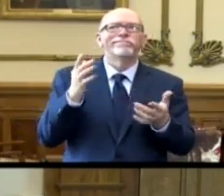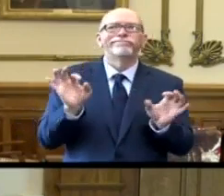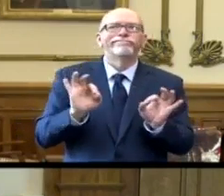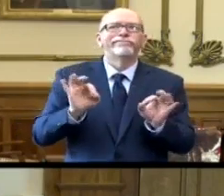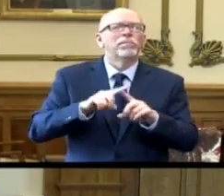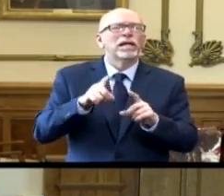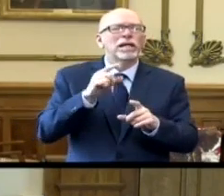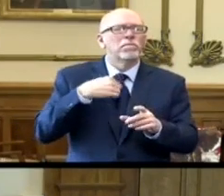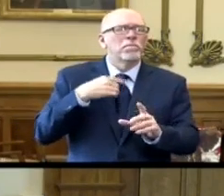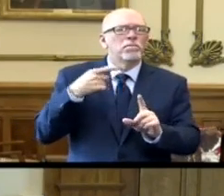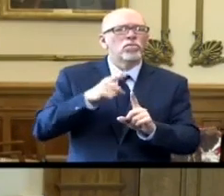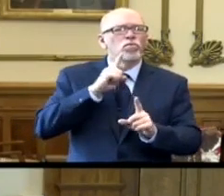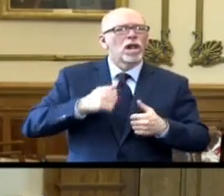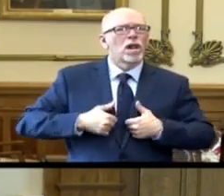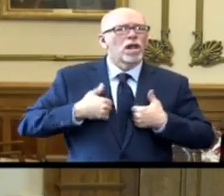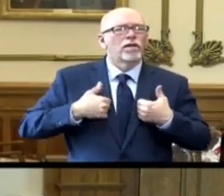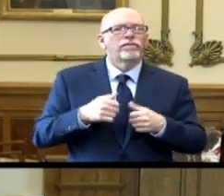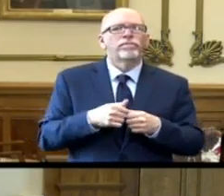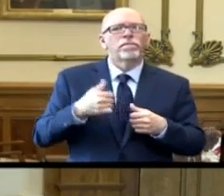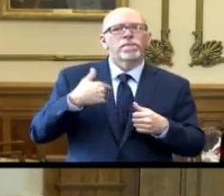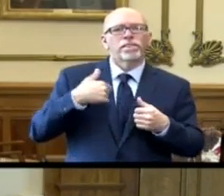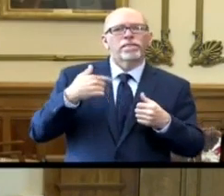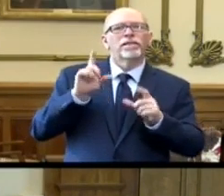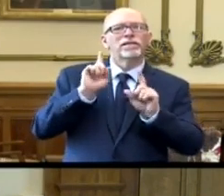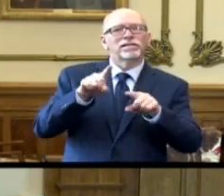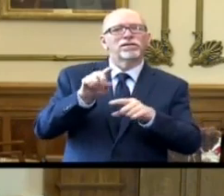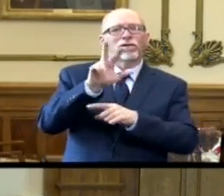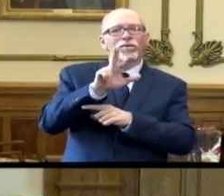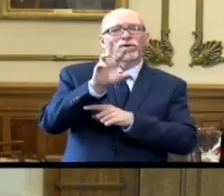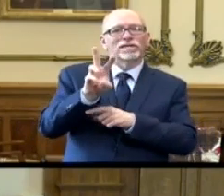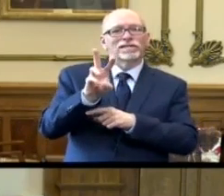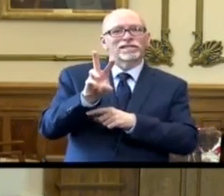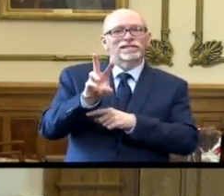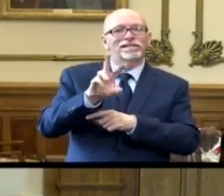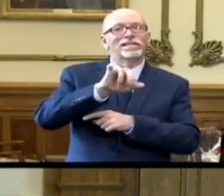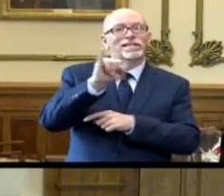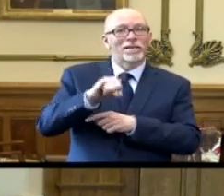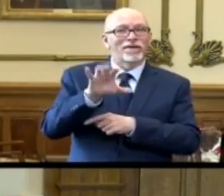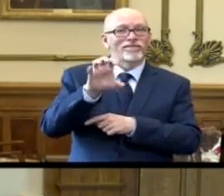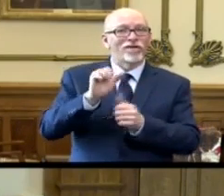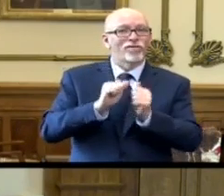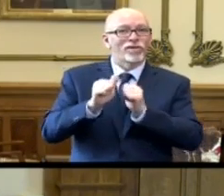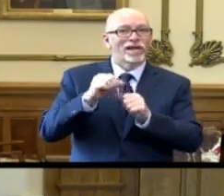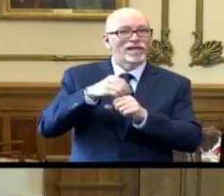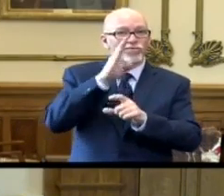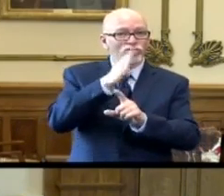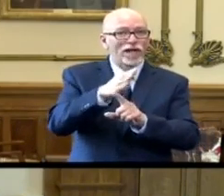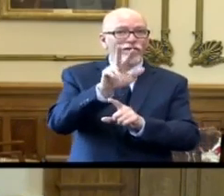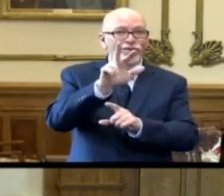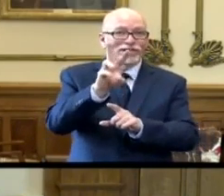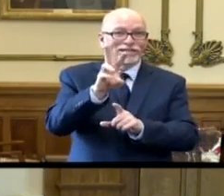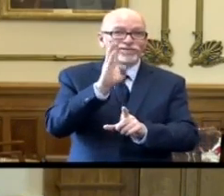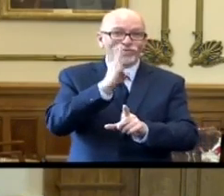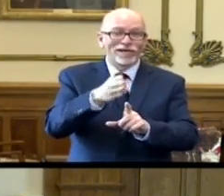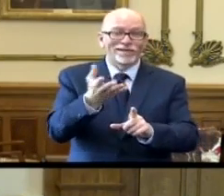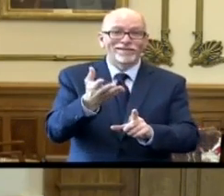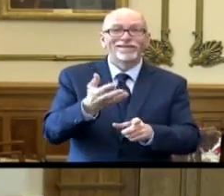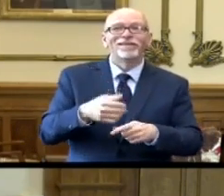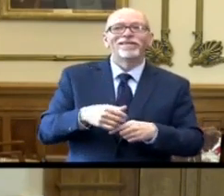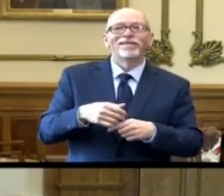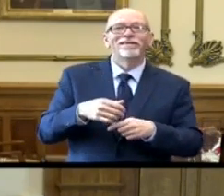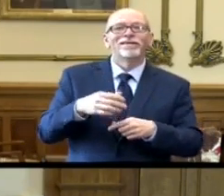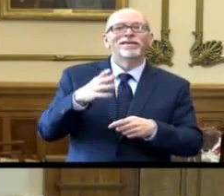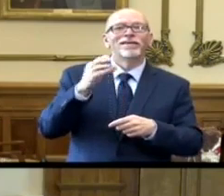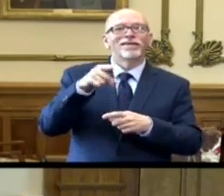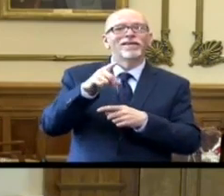it's not. It's real life. I have attended 36 Indianapolis 500s in a row, and